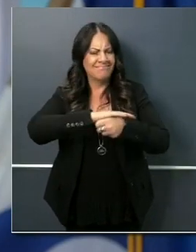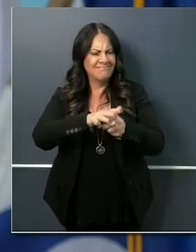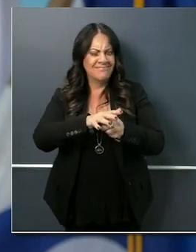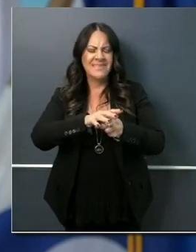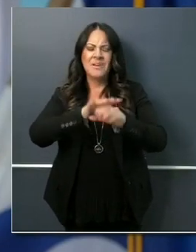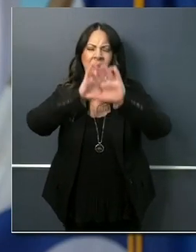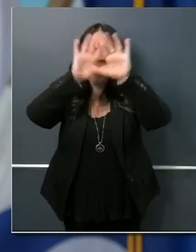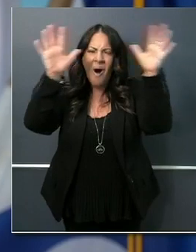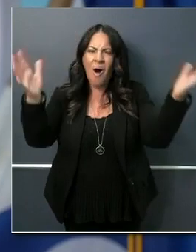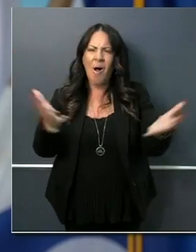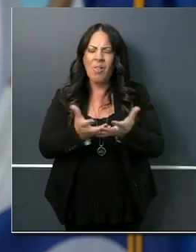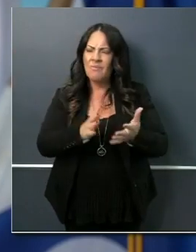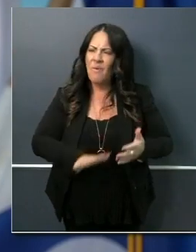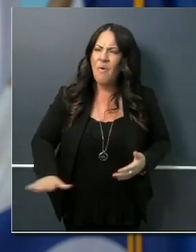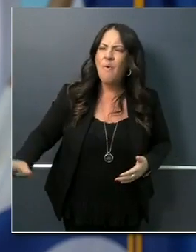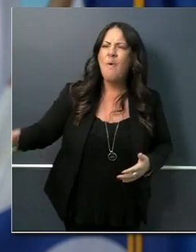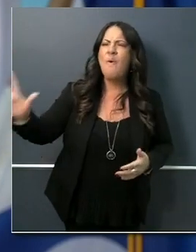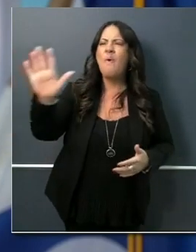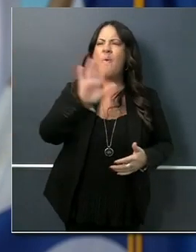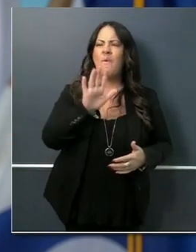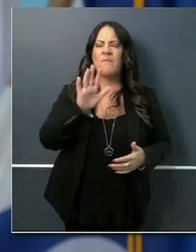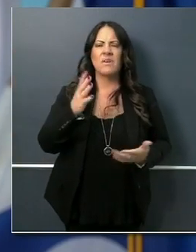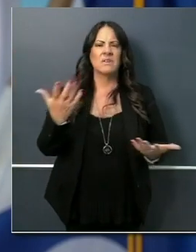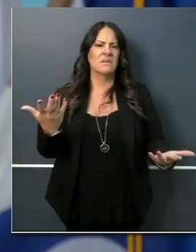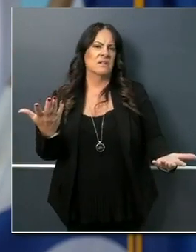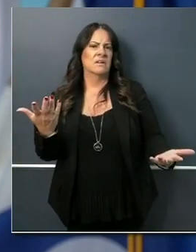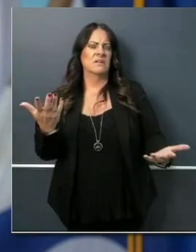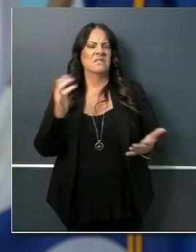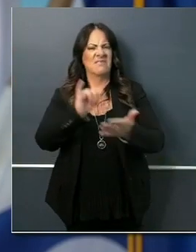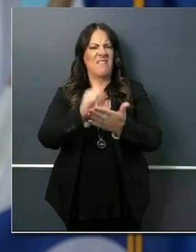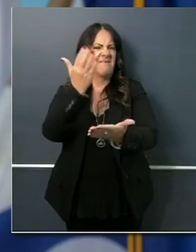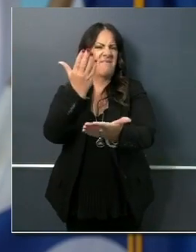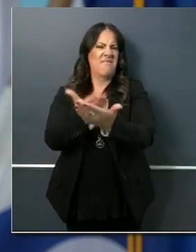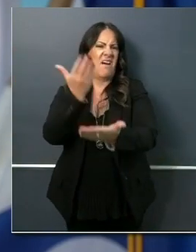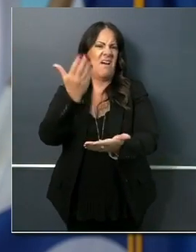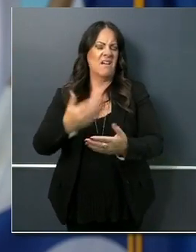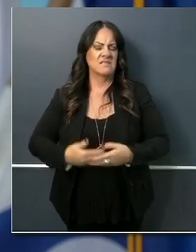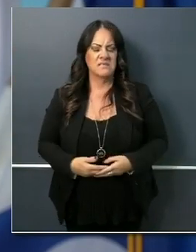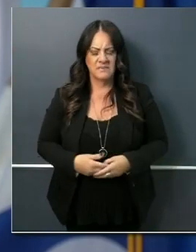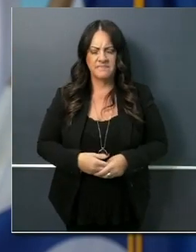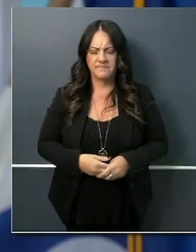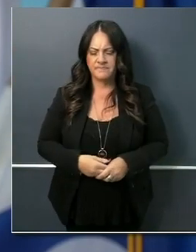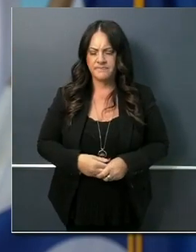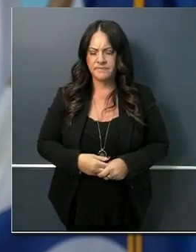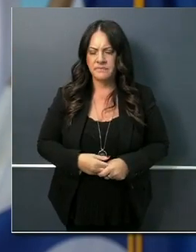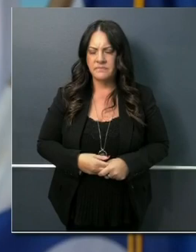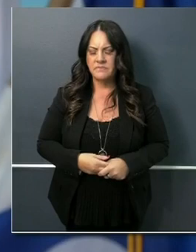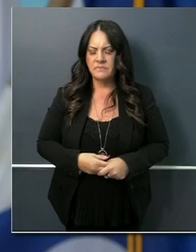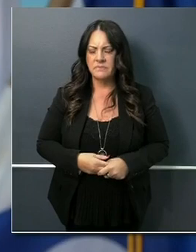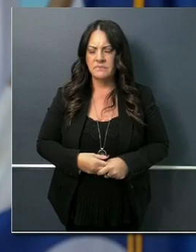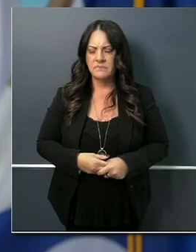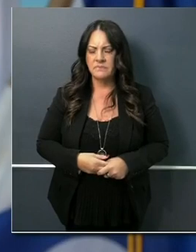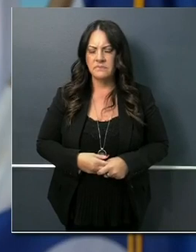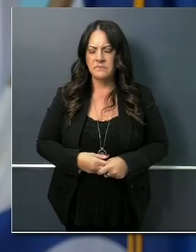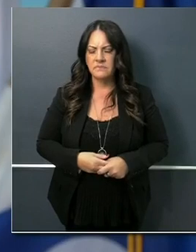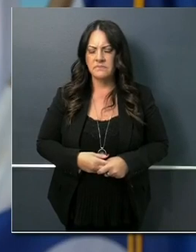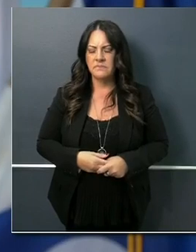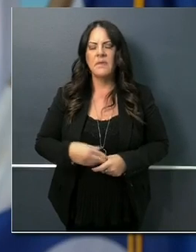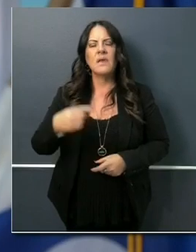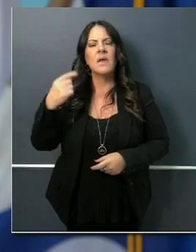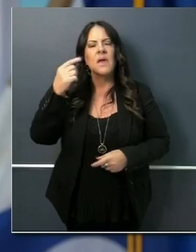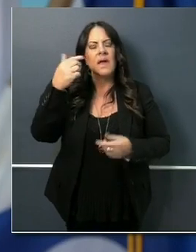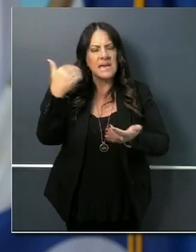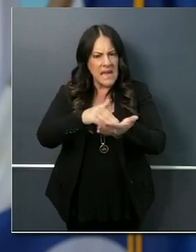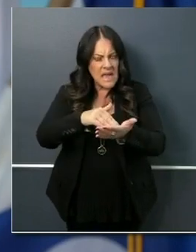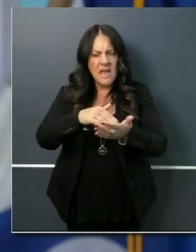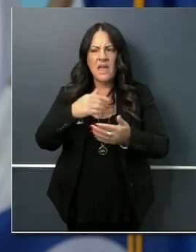can't deny basic fundamental facts. And again, before I transition, we will be driven by facts. We'll